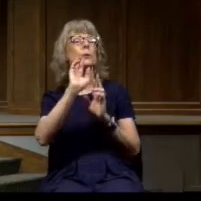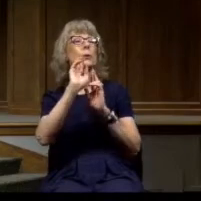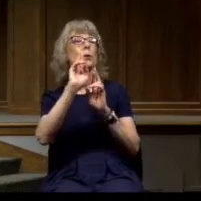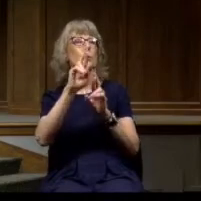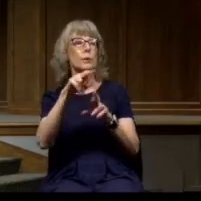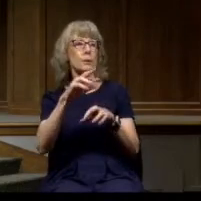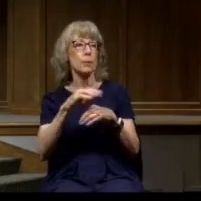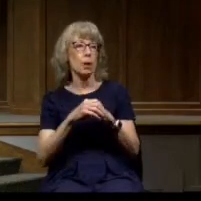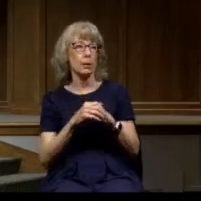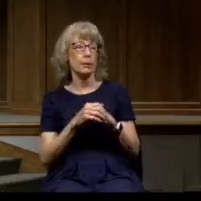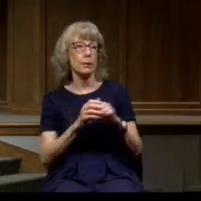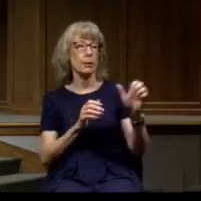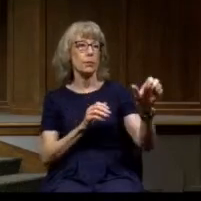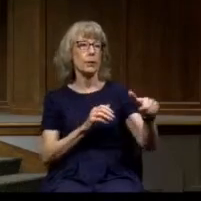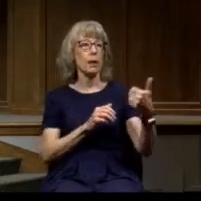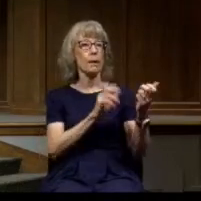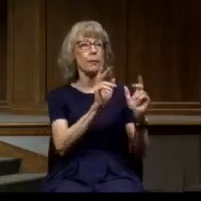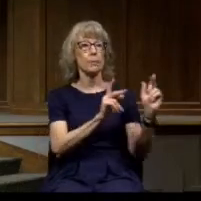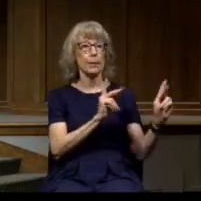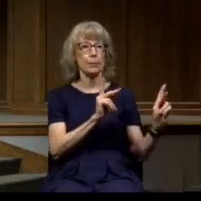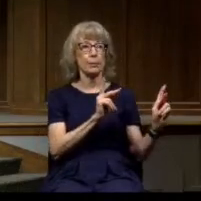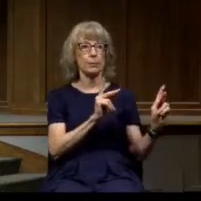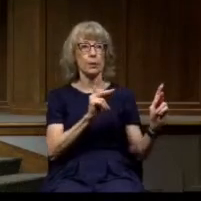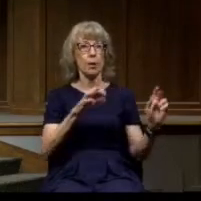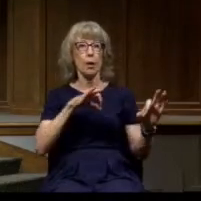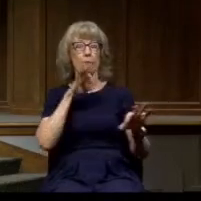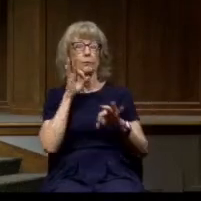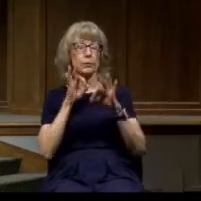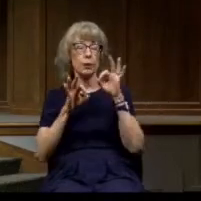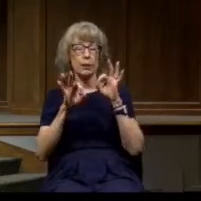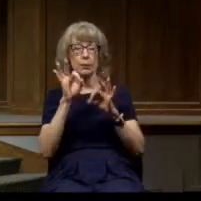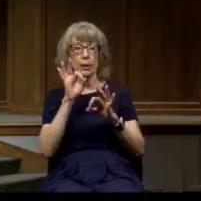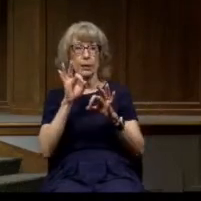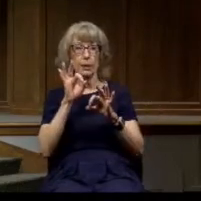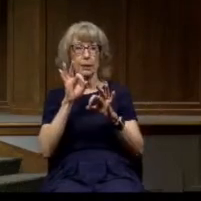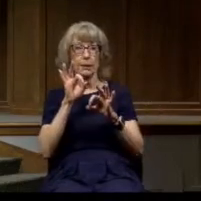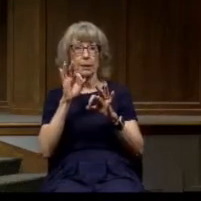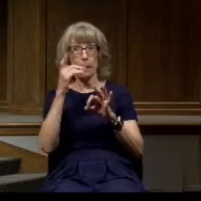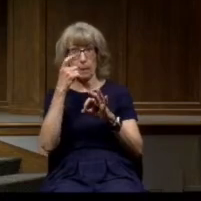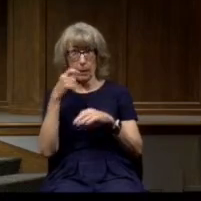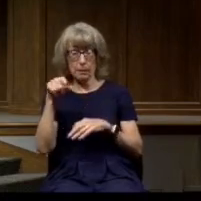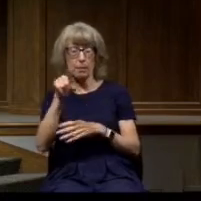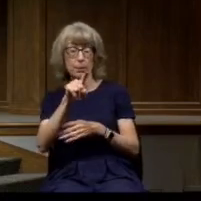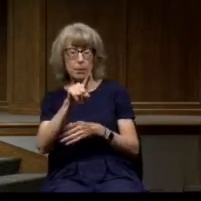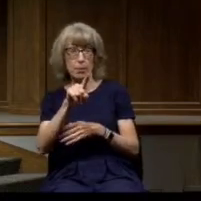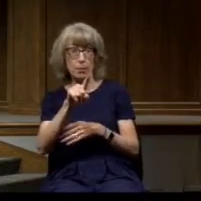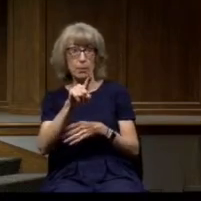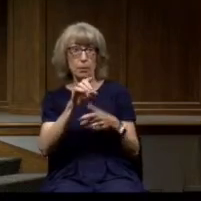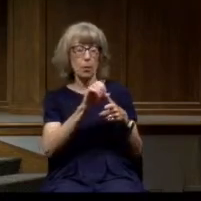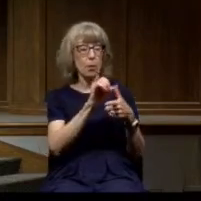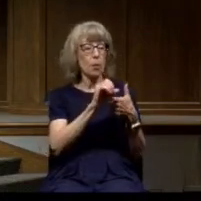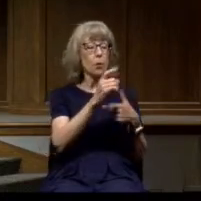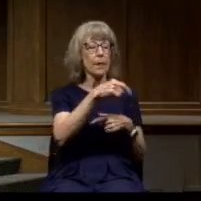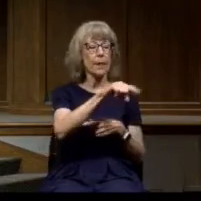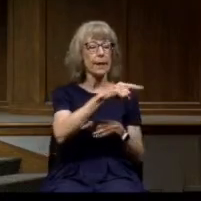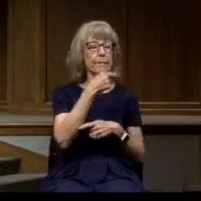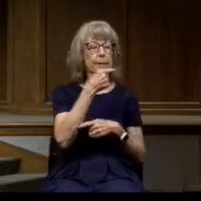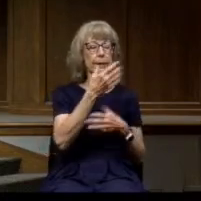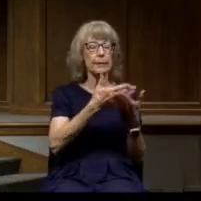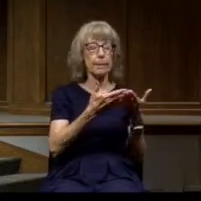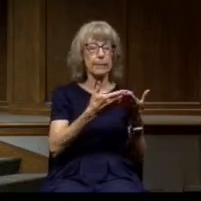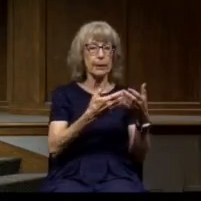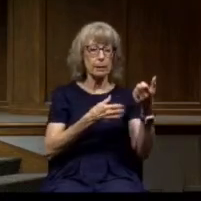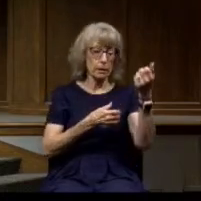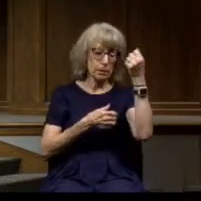you, or when someone just says something really dumb? And when that test comes, please remember this.